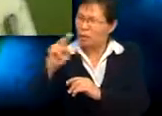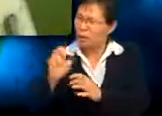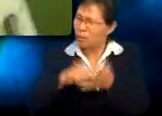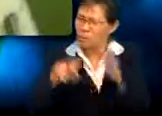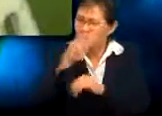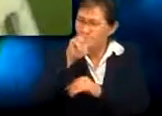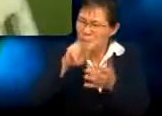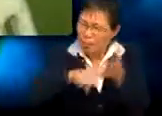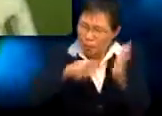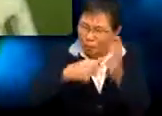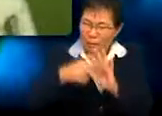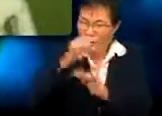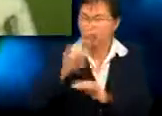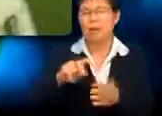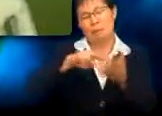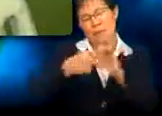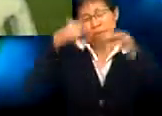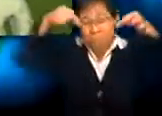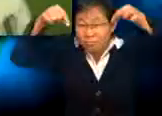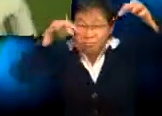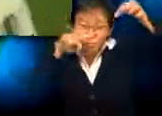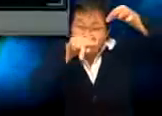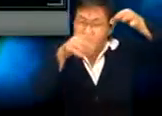Well, opaque means not transparent.